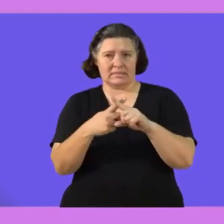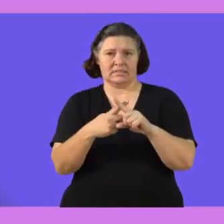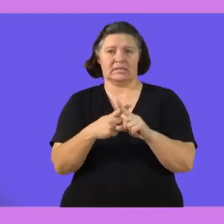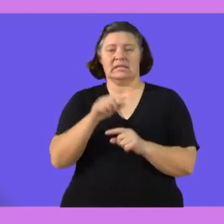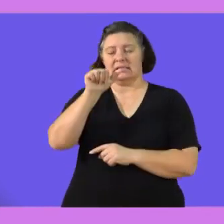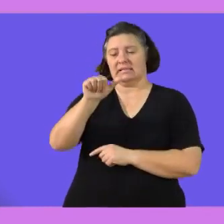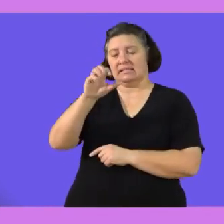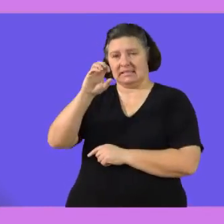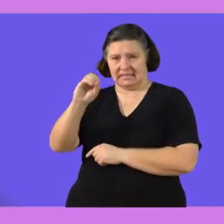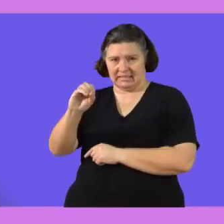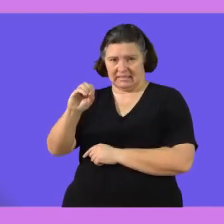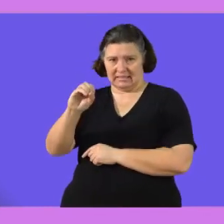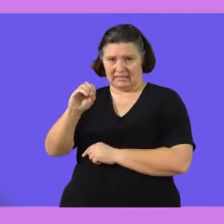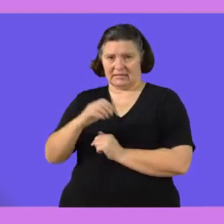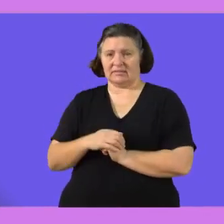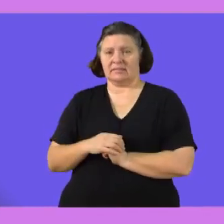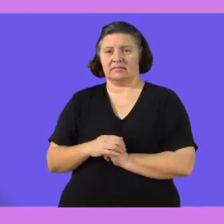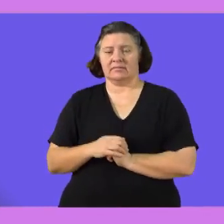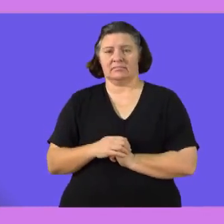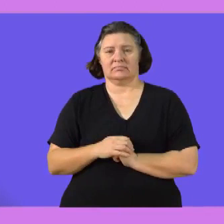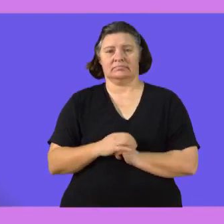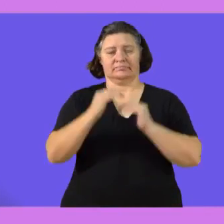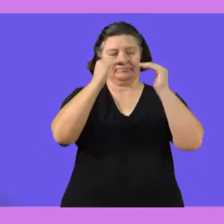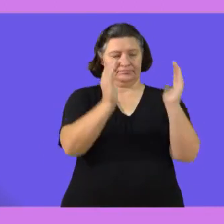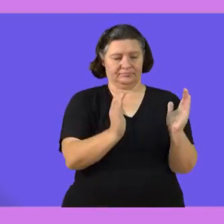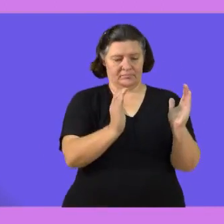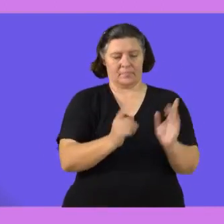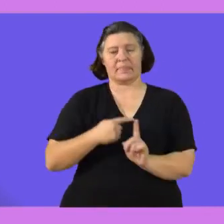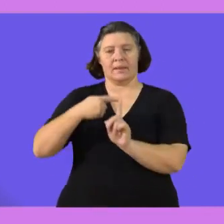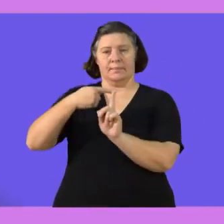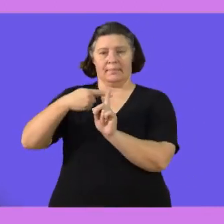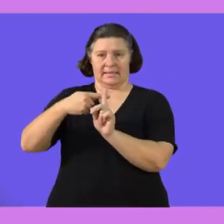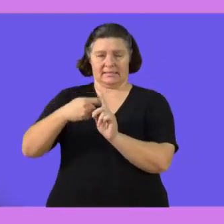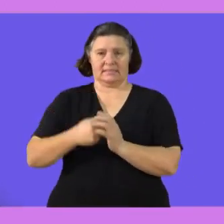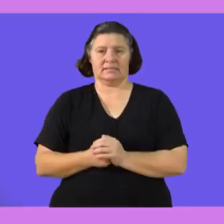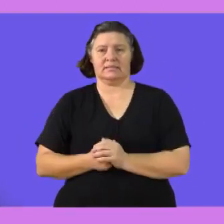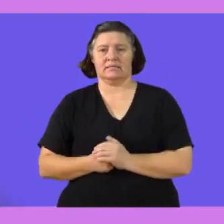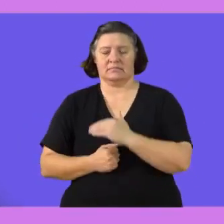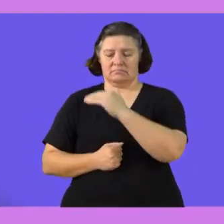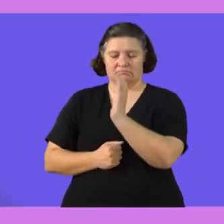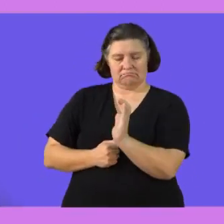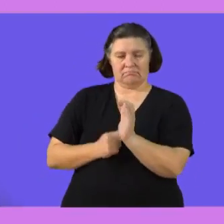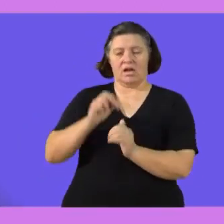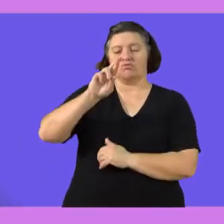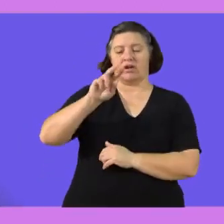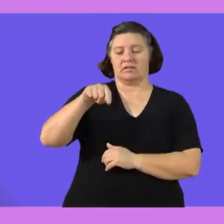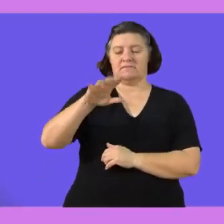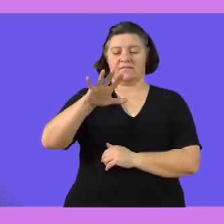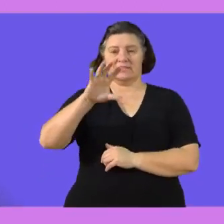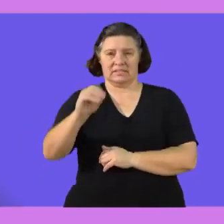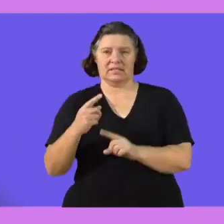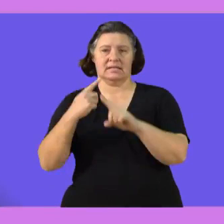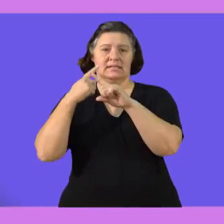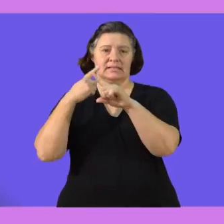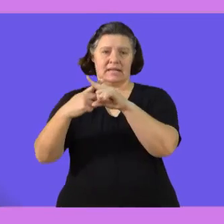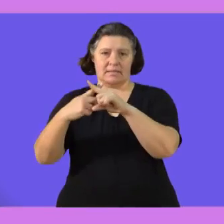size of the circuit M, so that will be 60 as indicated here. Plus 1 rand